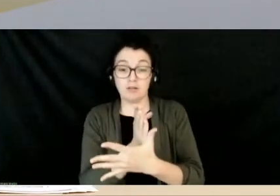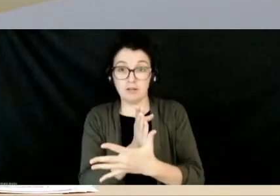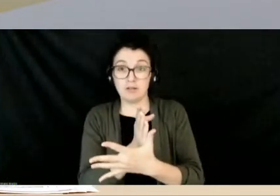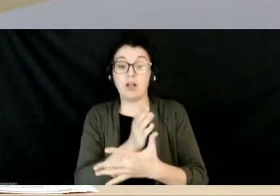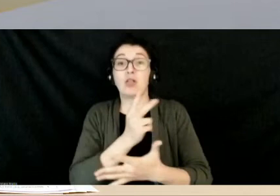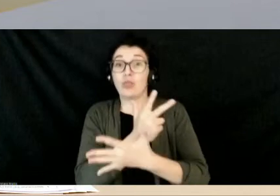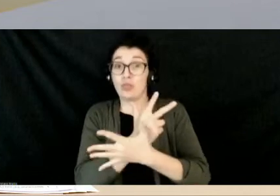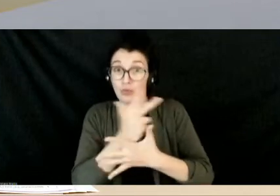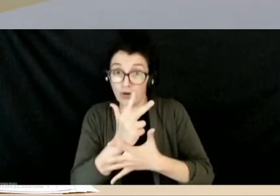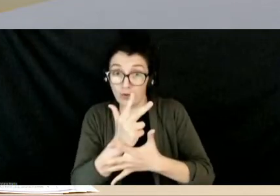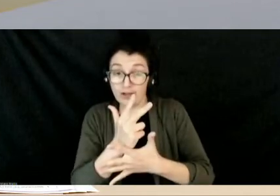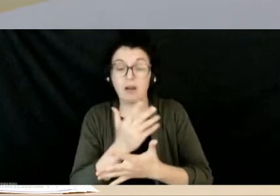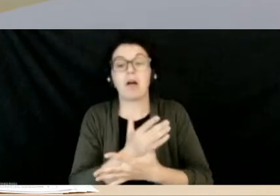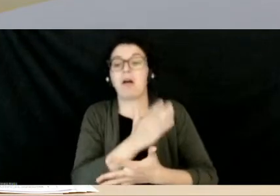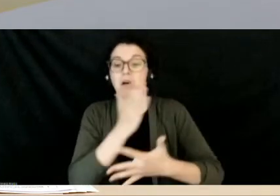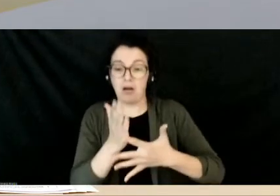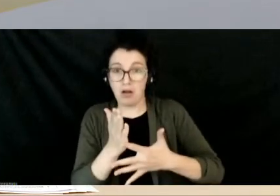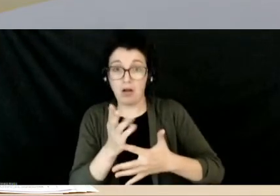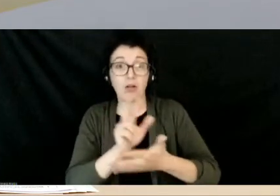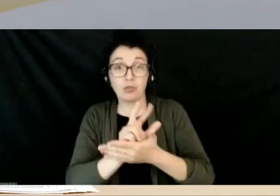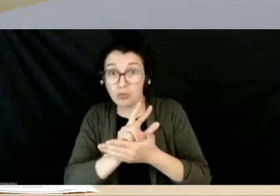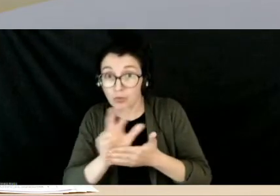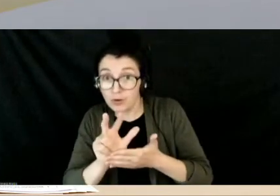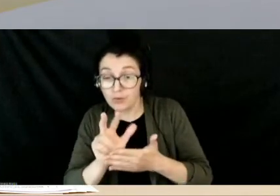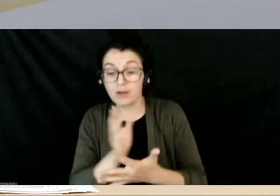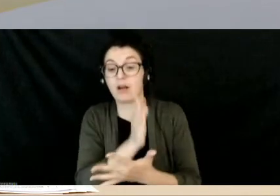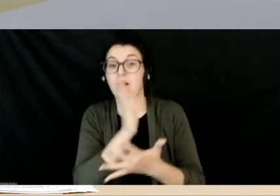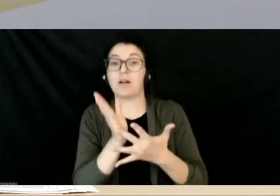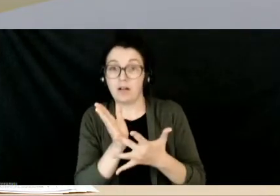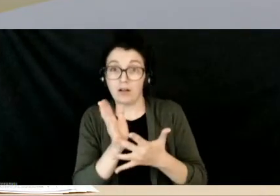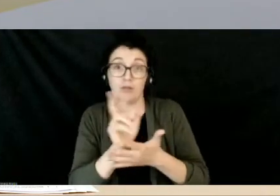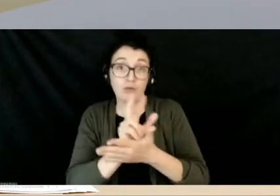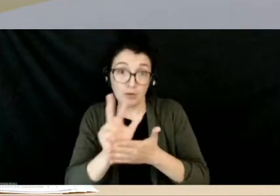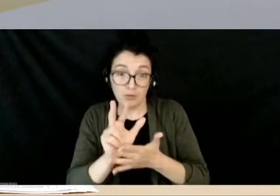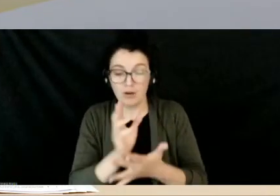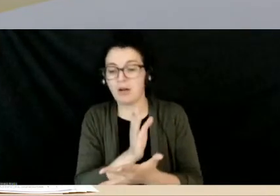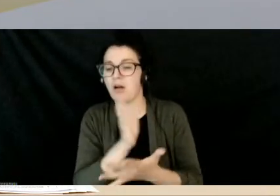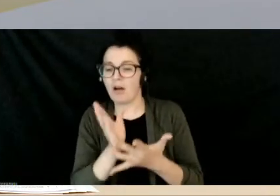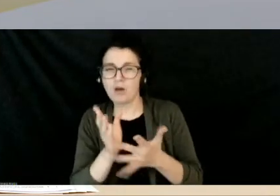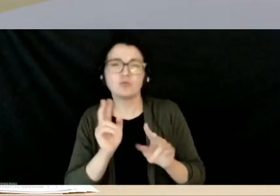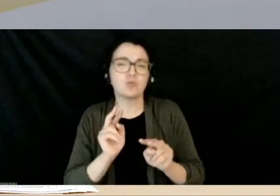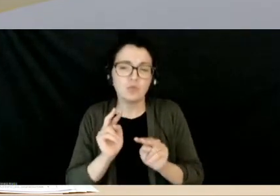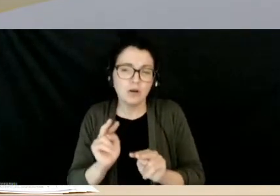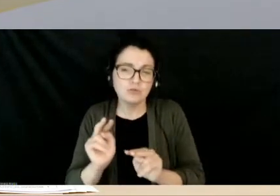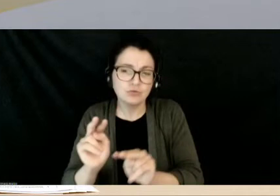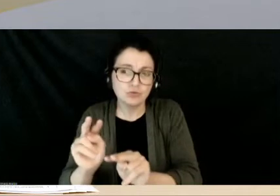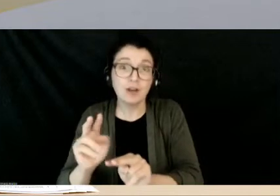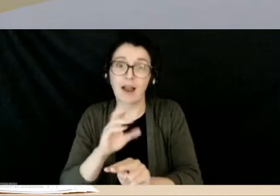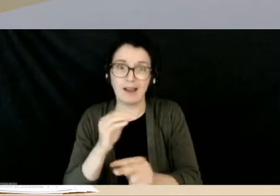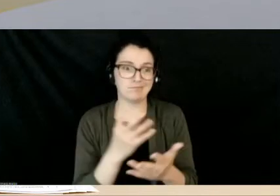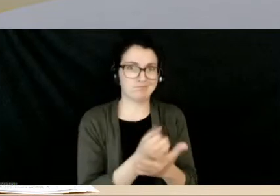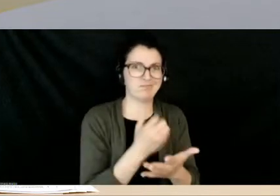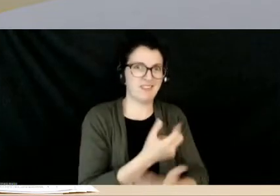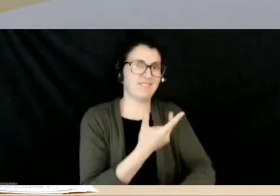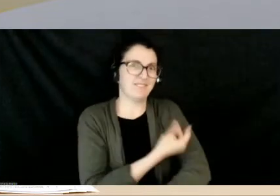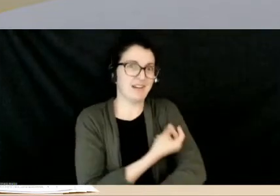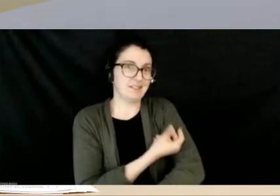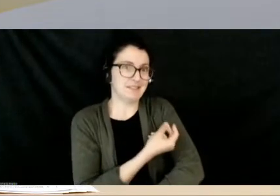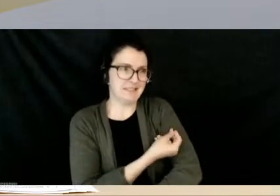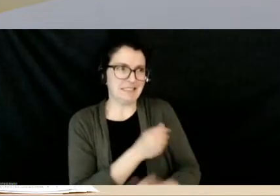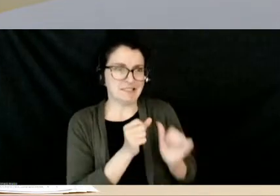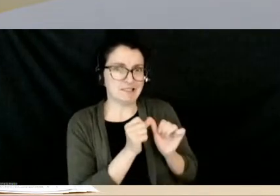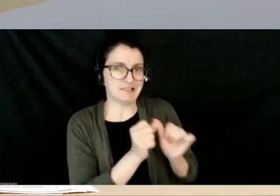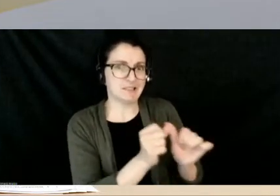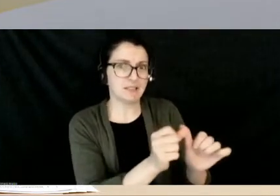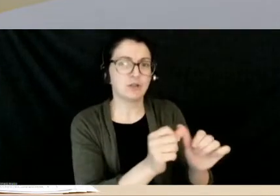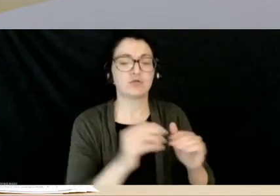make sure that we can determine the impact of changes and at the same time allowing time for more islanders to be vaccinated. And we've learned